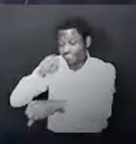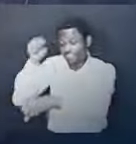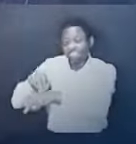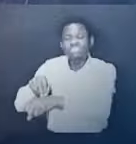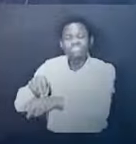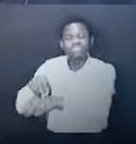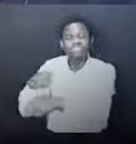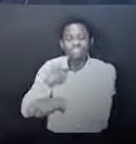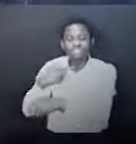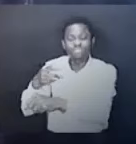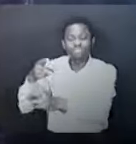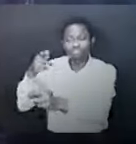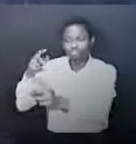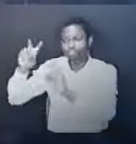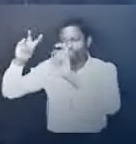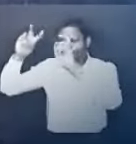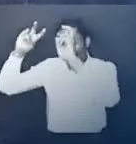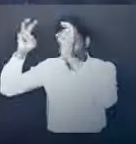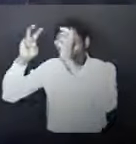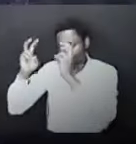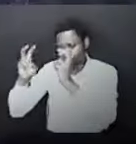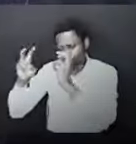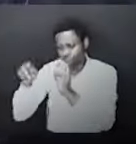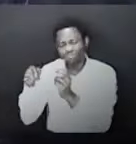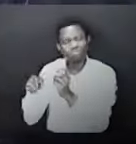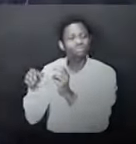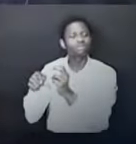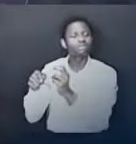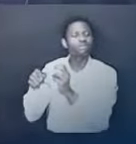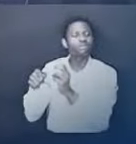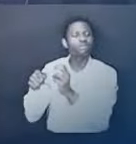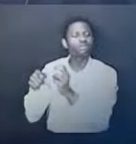overarching theme.